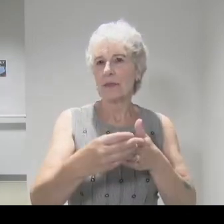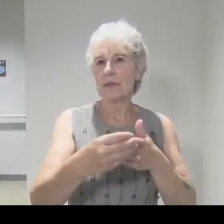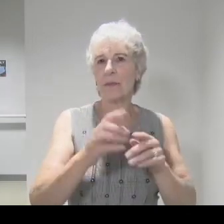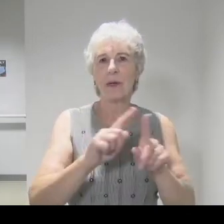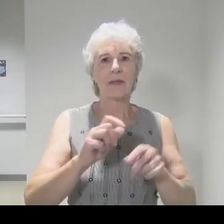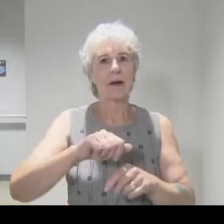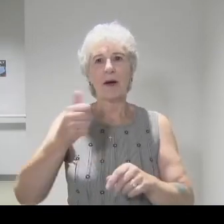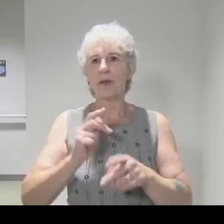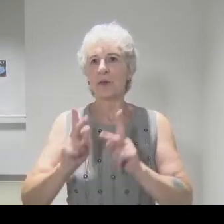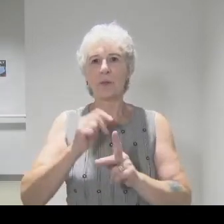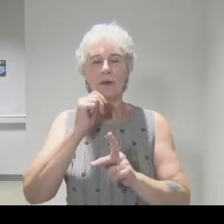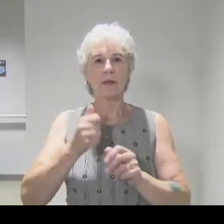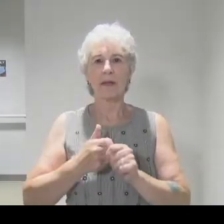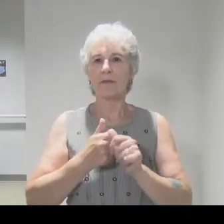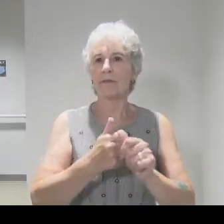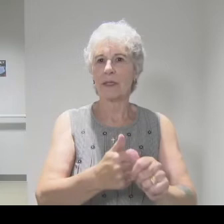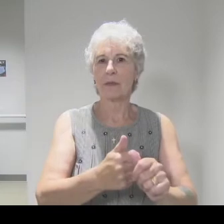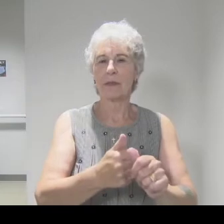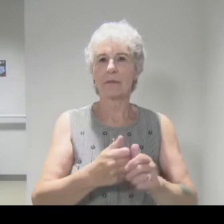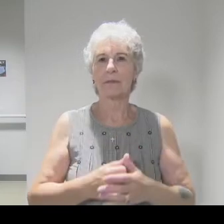not been formally called by the Lord.